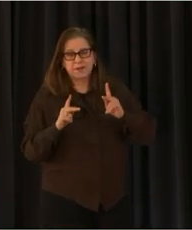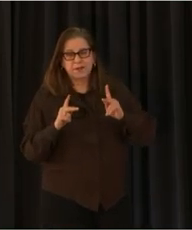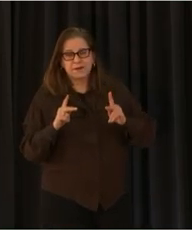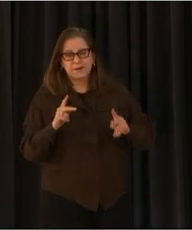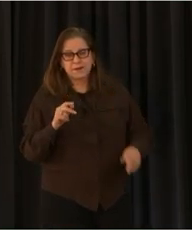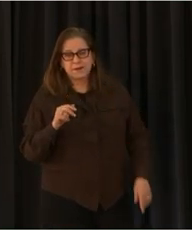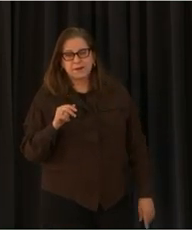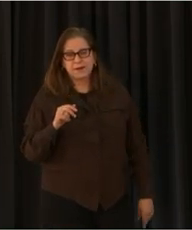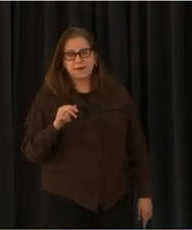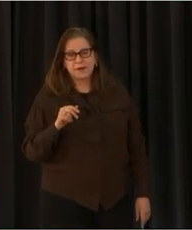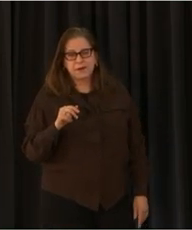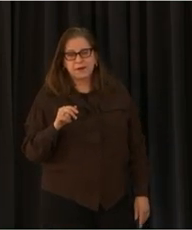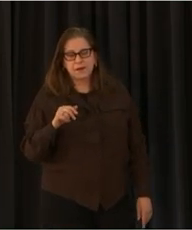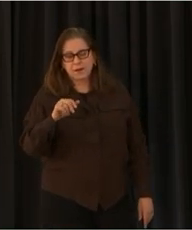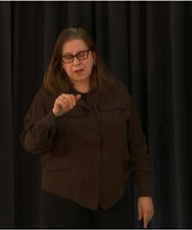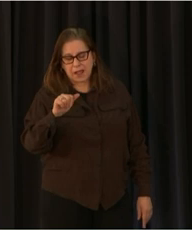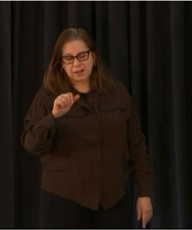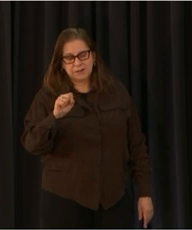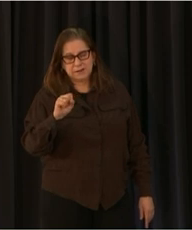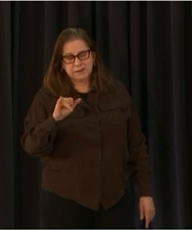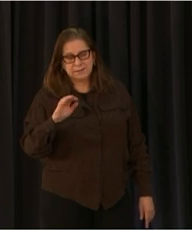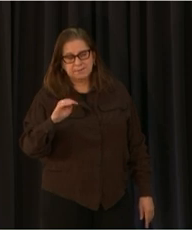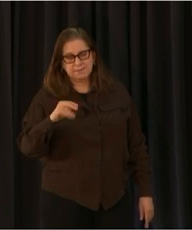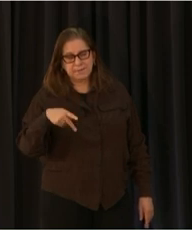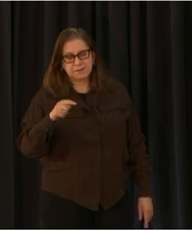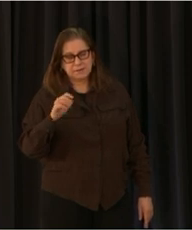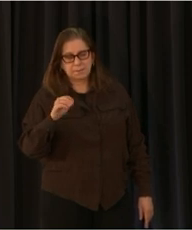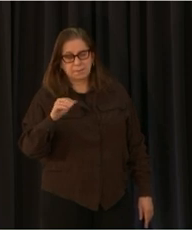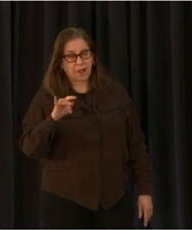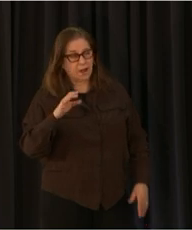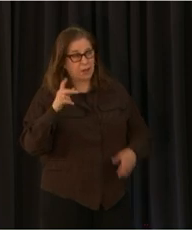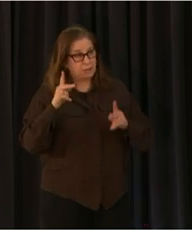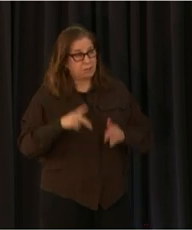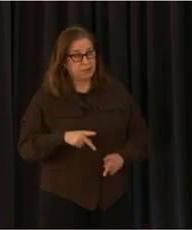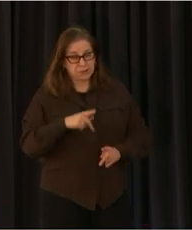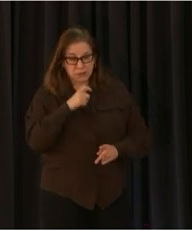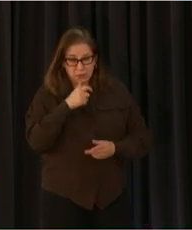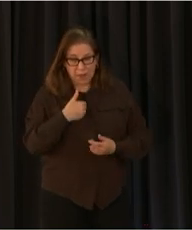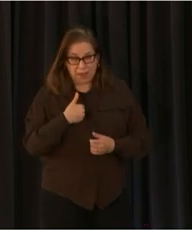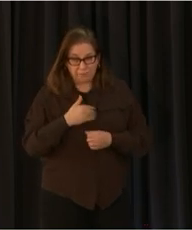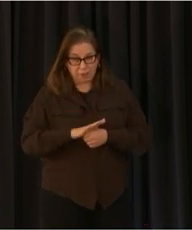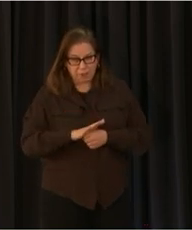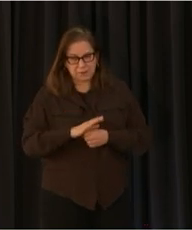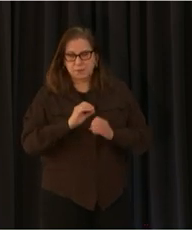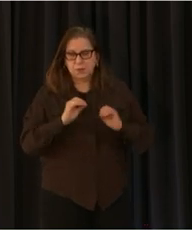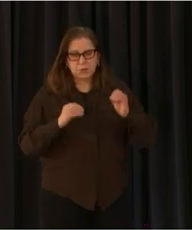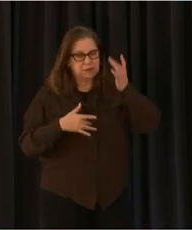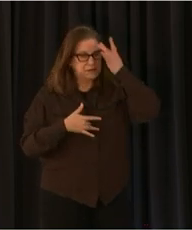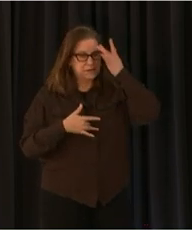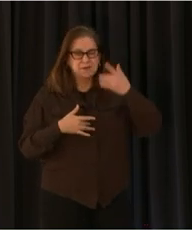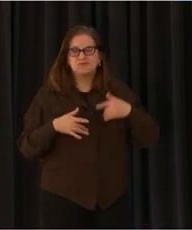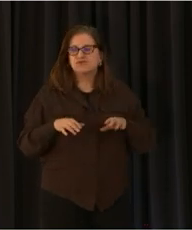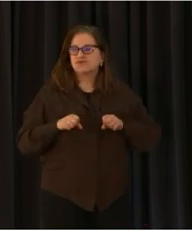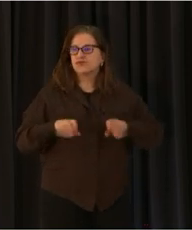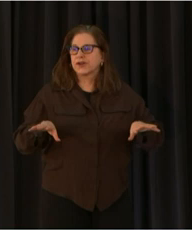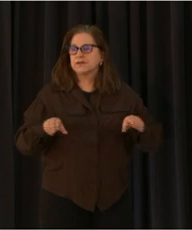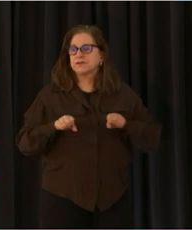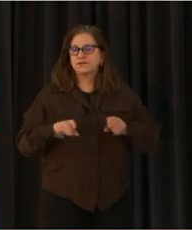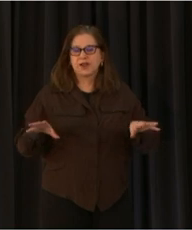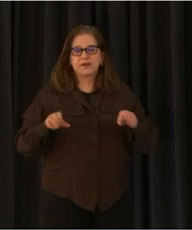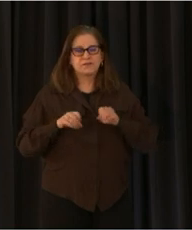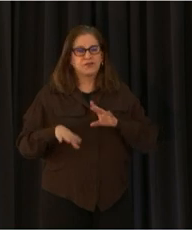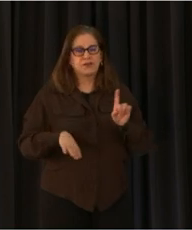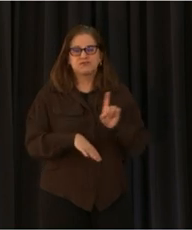impact on the daily case rate. So it is fair to connect the fact that it is possible that that could be happening. It's not